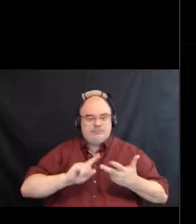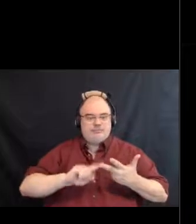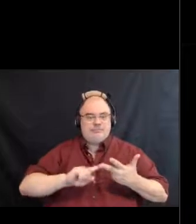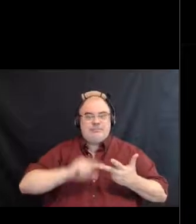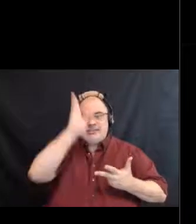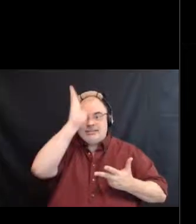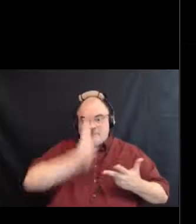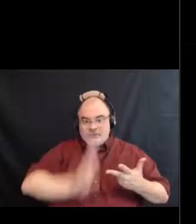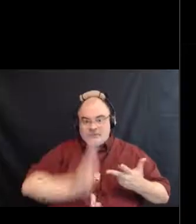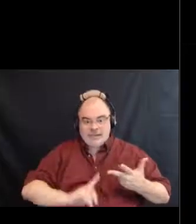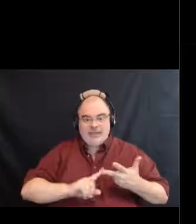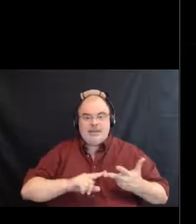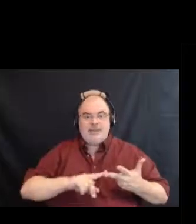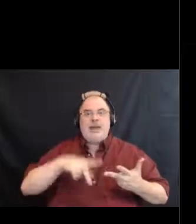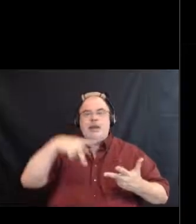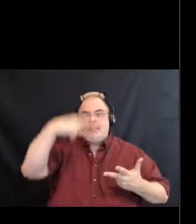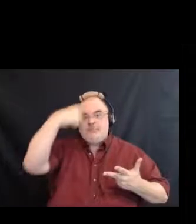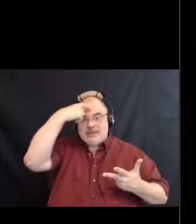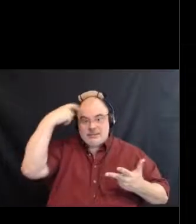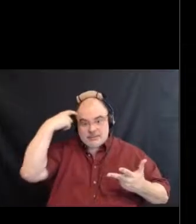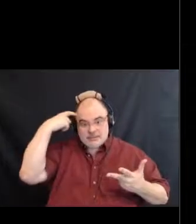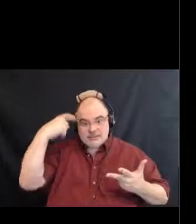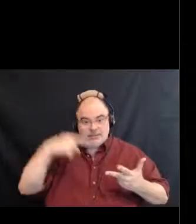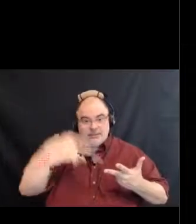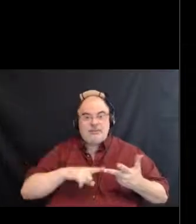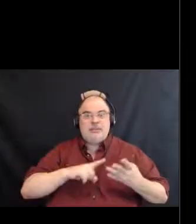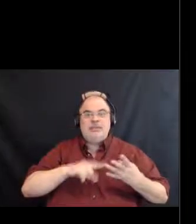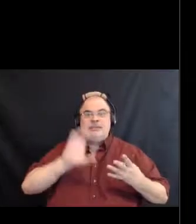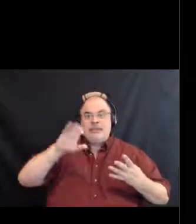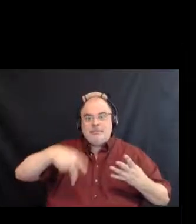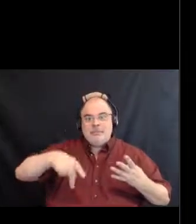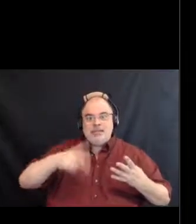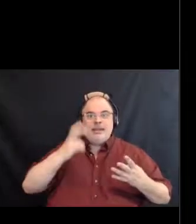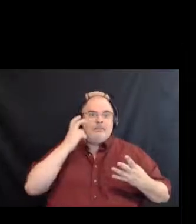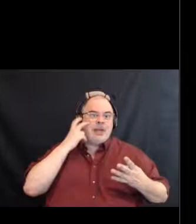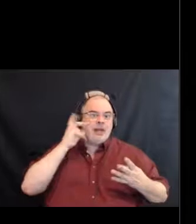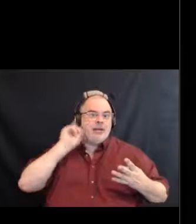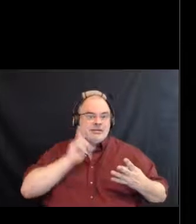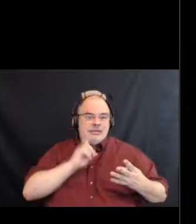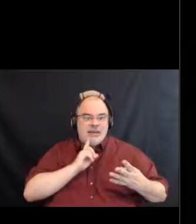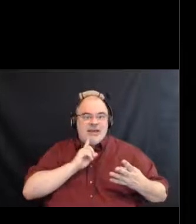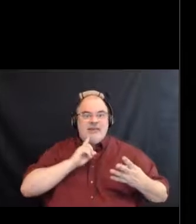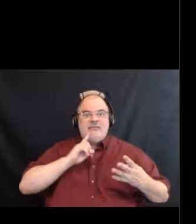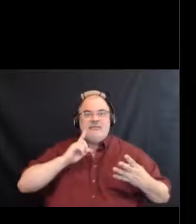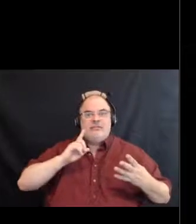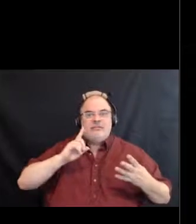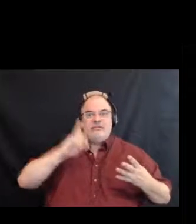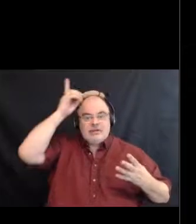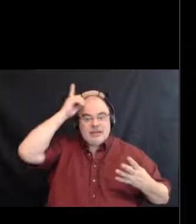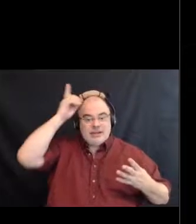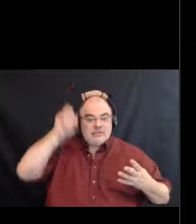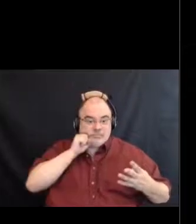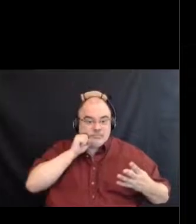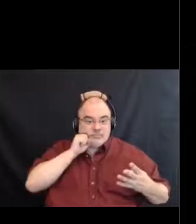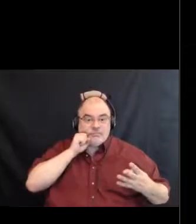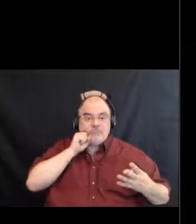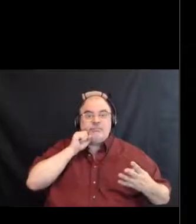schizophrenia, PTSD, cerebral palsy, blindness, deafness, Down syndrome, cystic